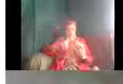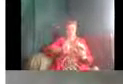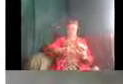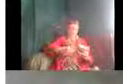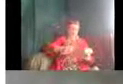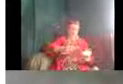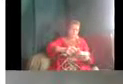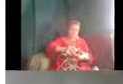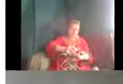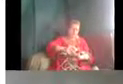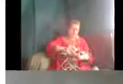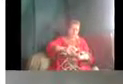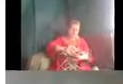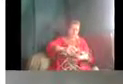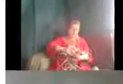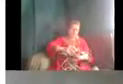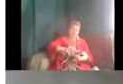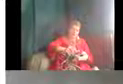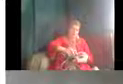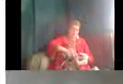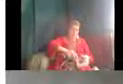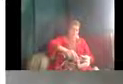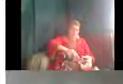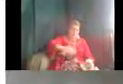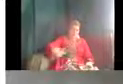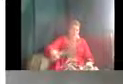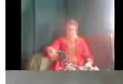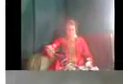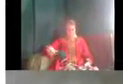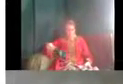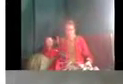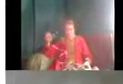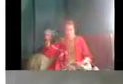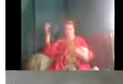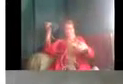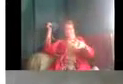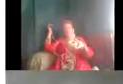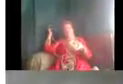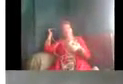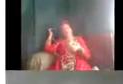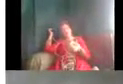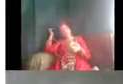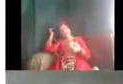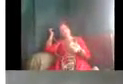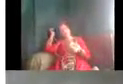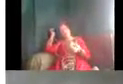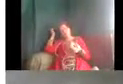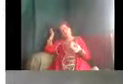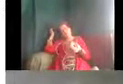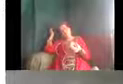so very loud and you plug it in okay